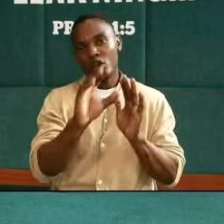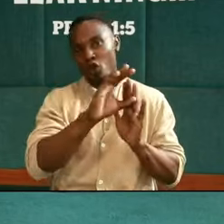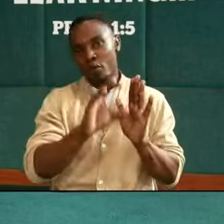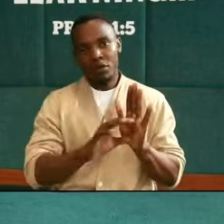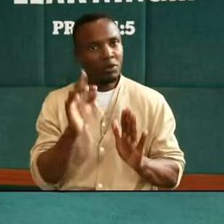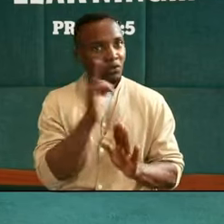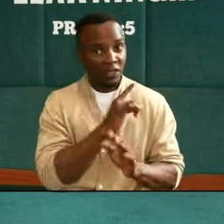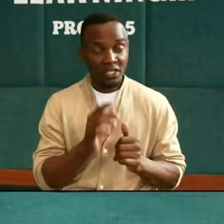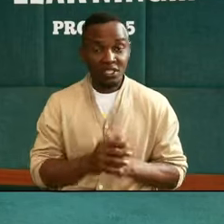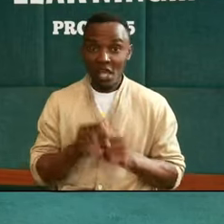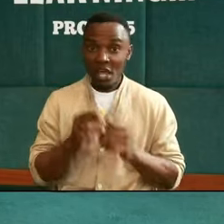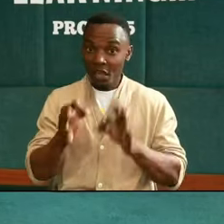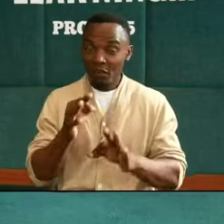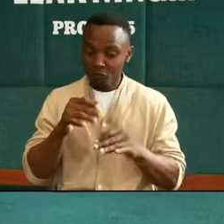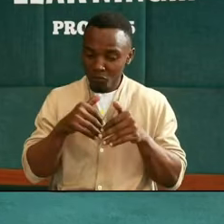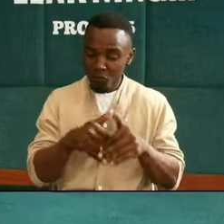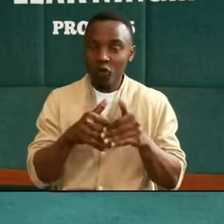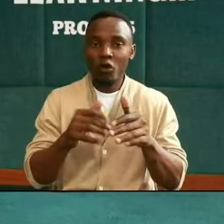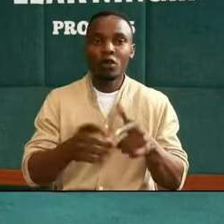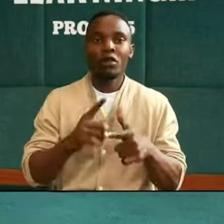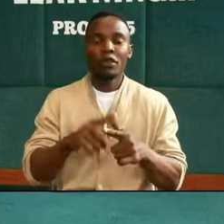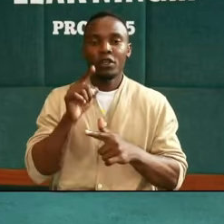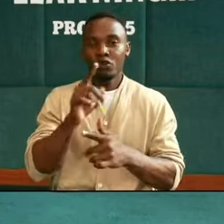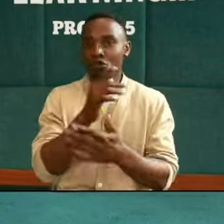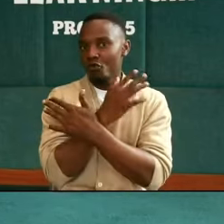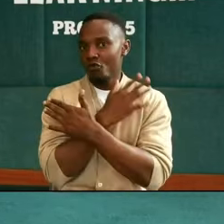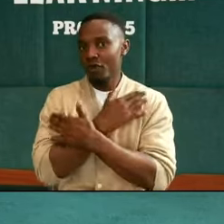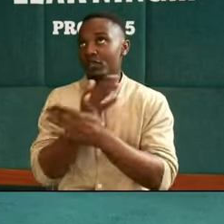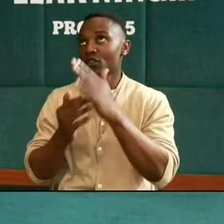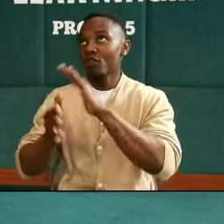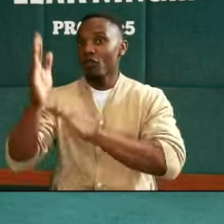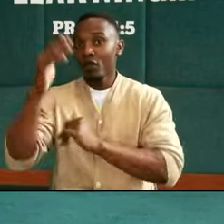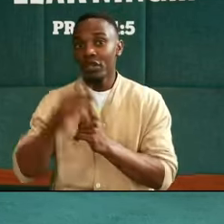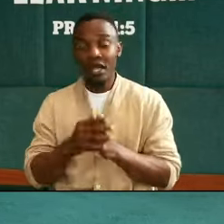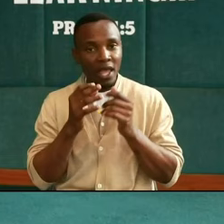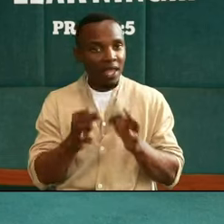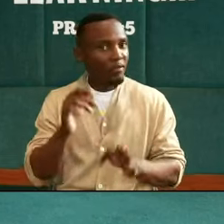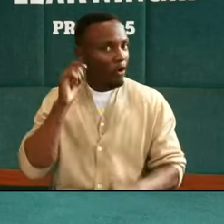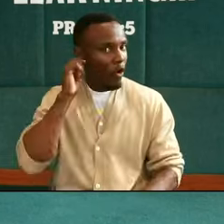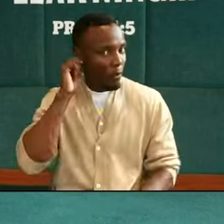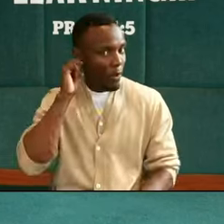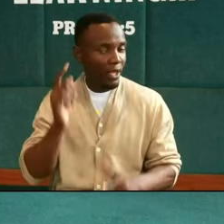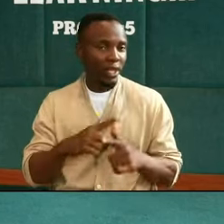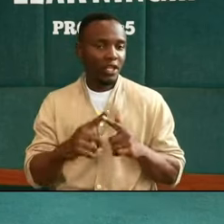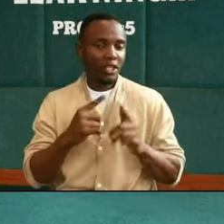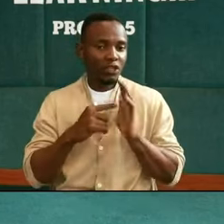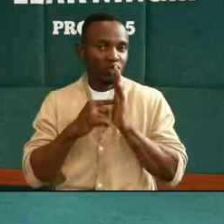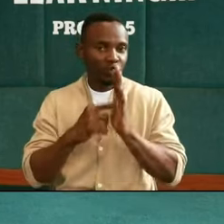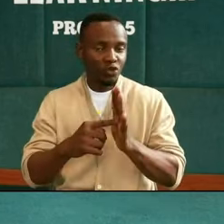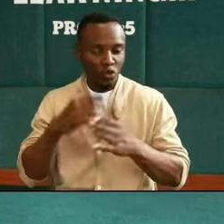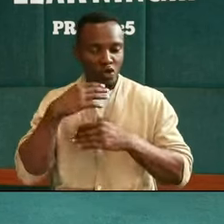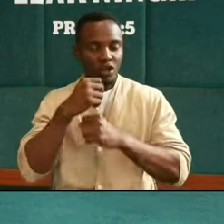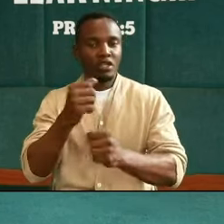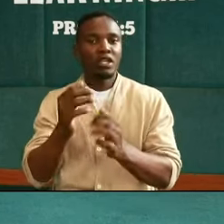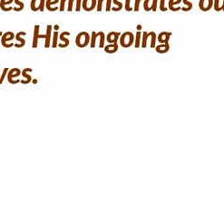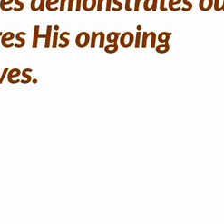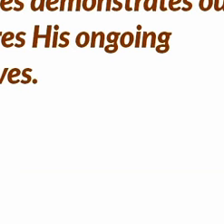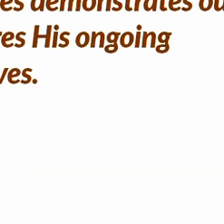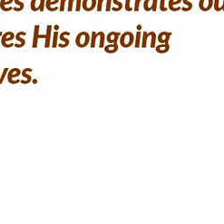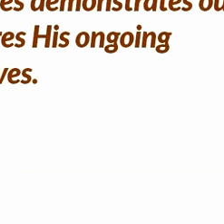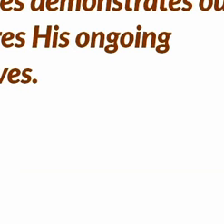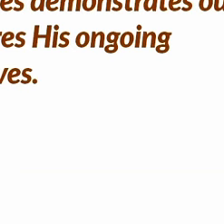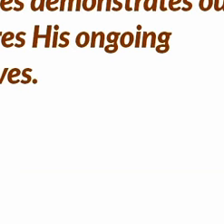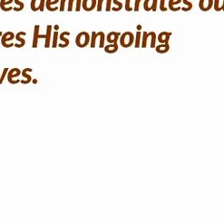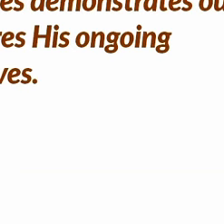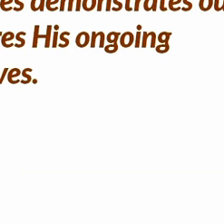them, you're friends with God. And following God's rules, it demonstrates our friendship and our trust in God. But did Samson always follow